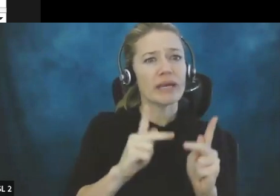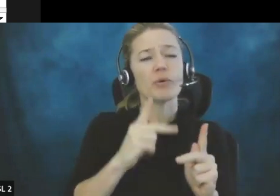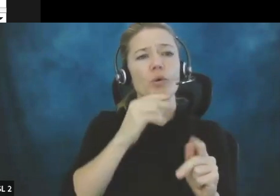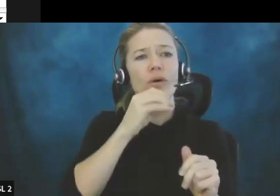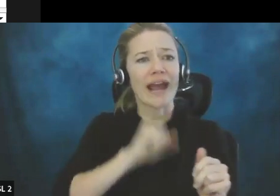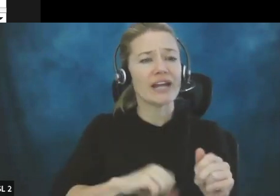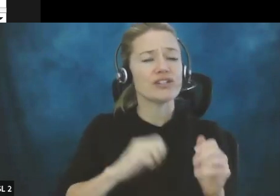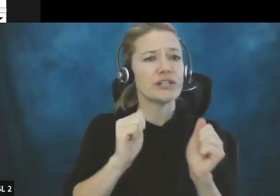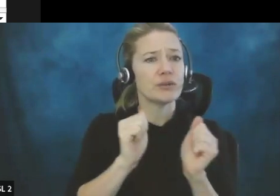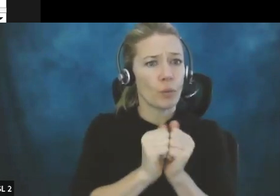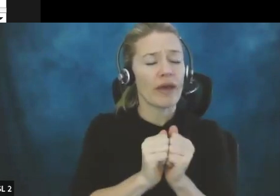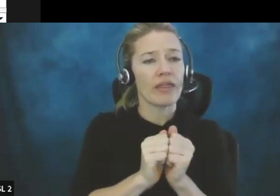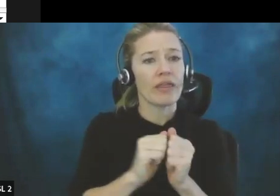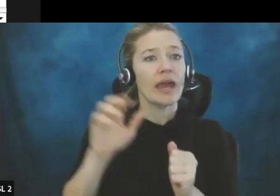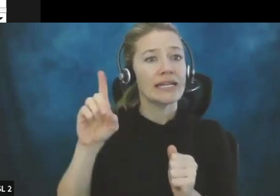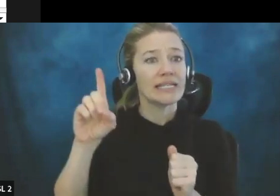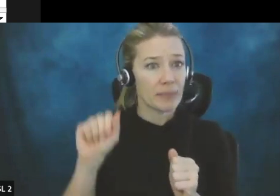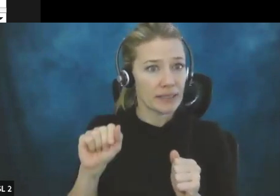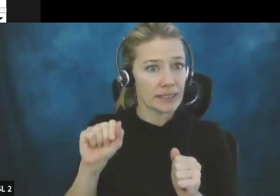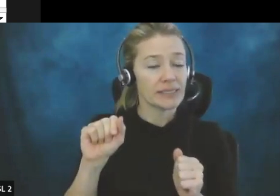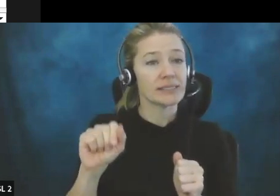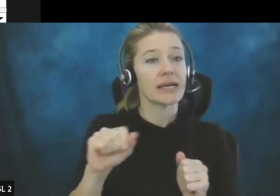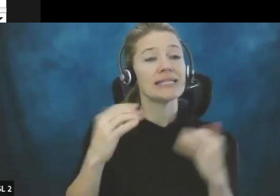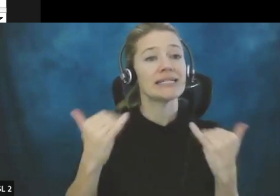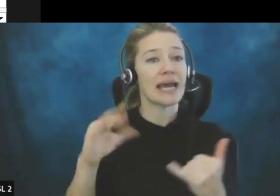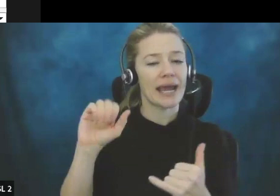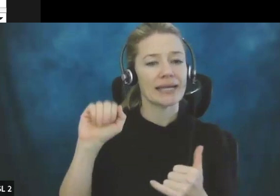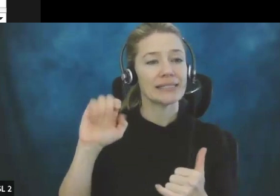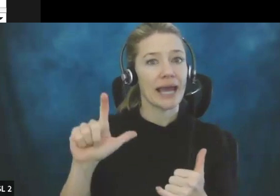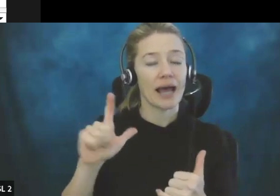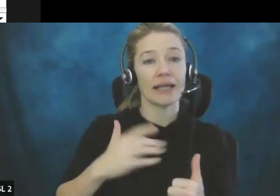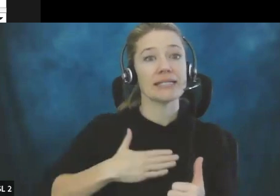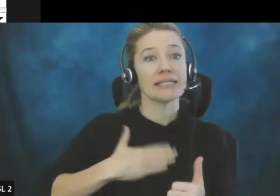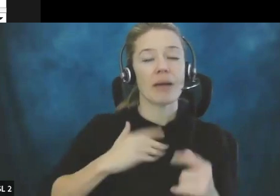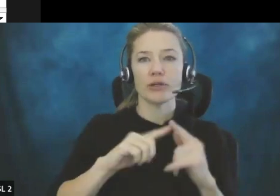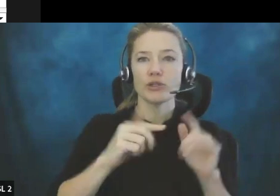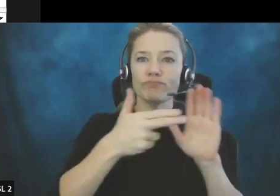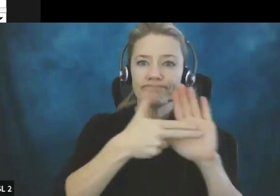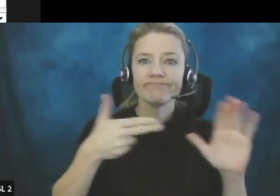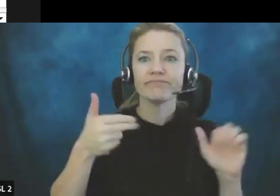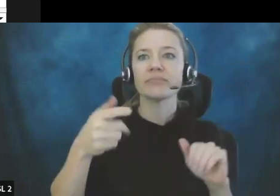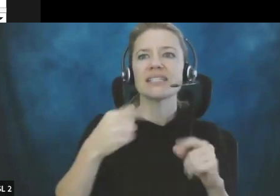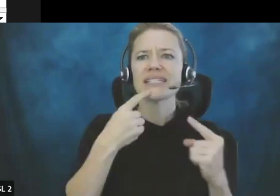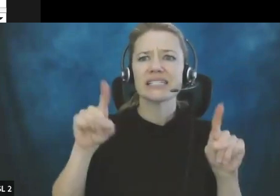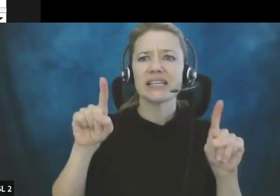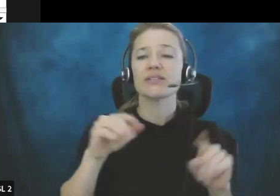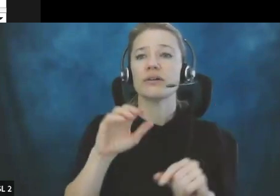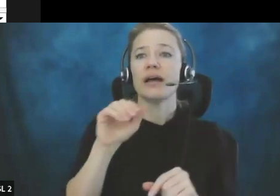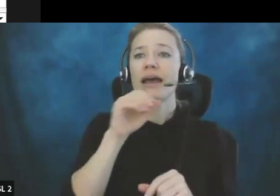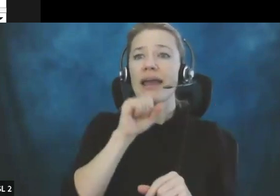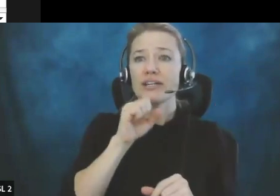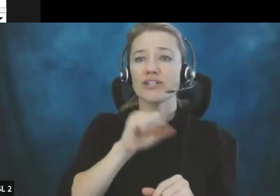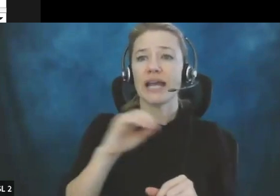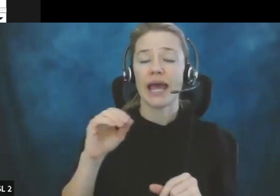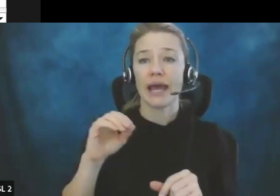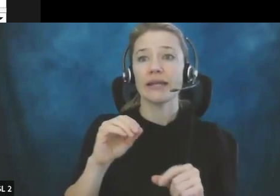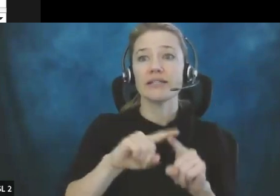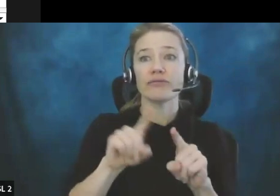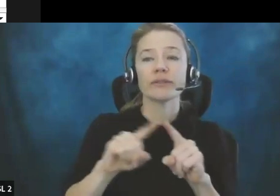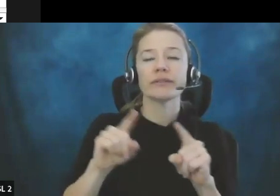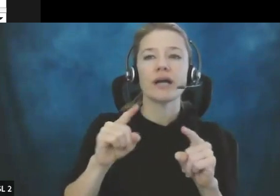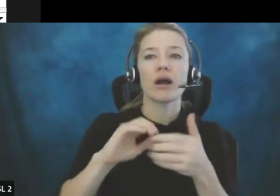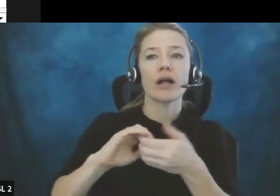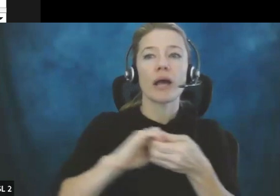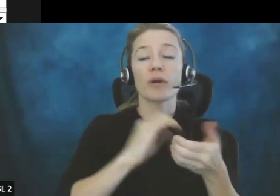better support people aging with and into disabilities. Today, ACL is delighted to highlight successful aging and